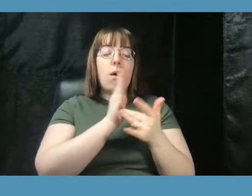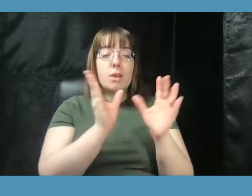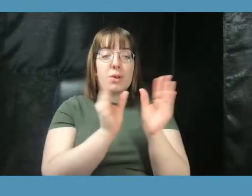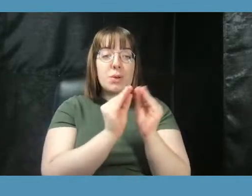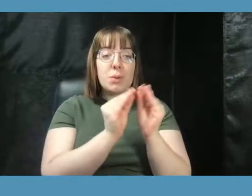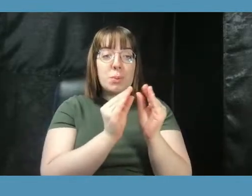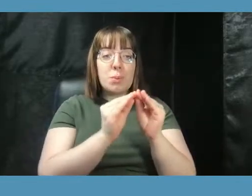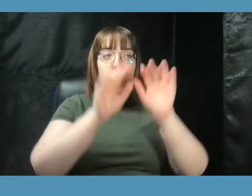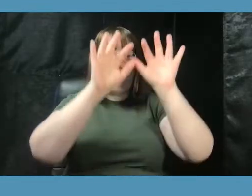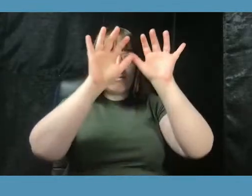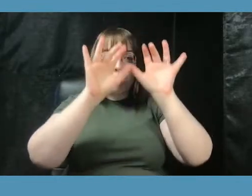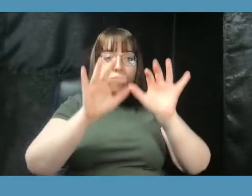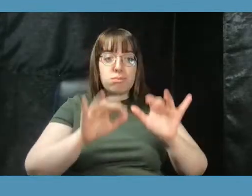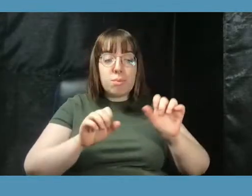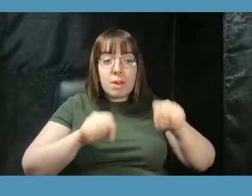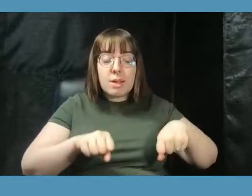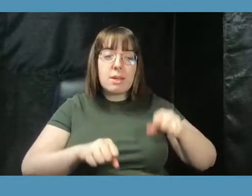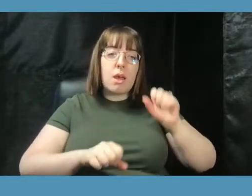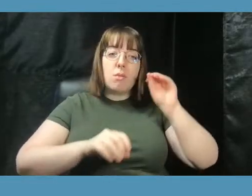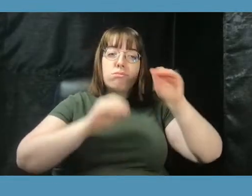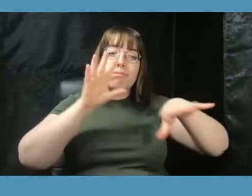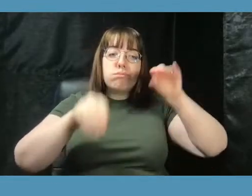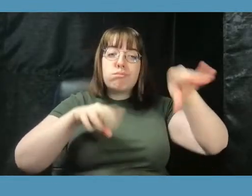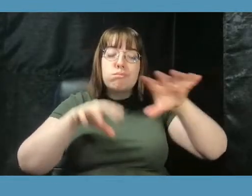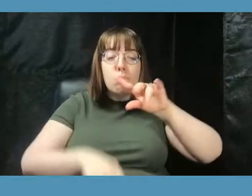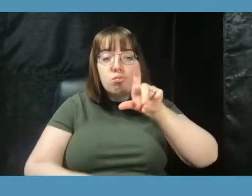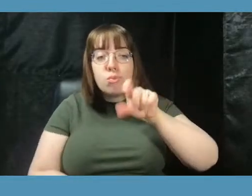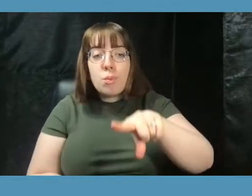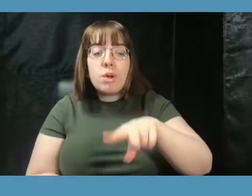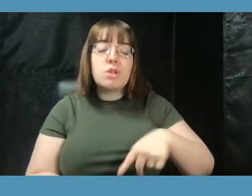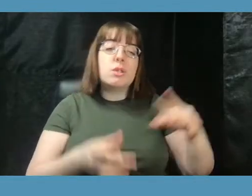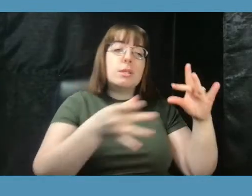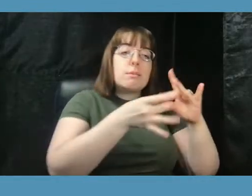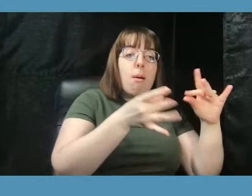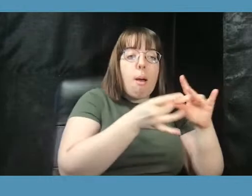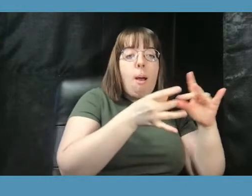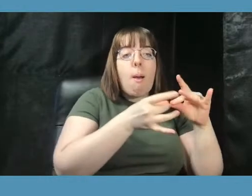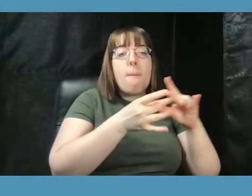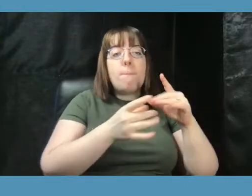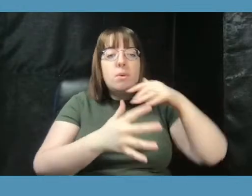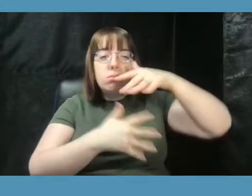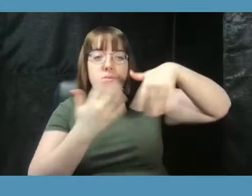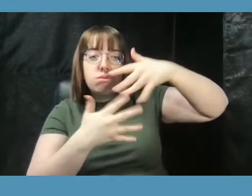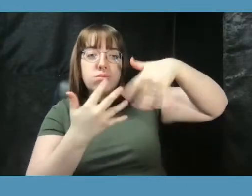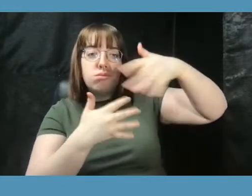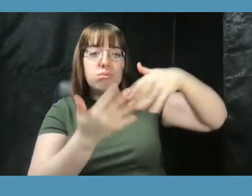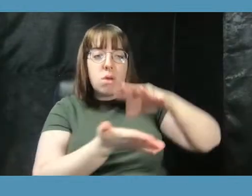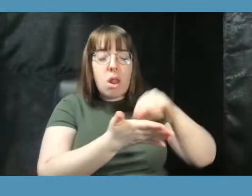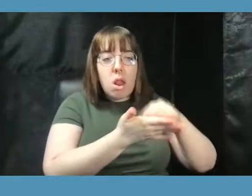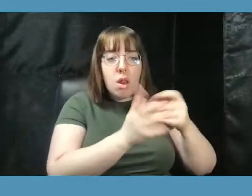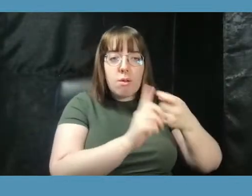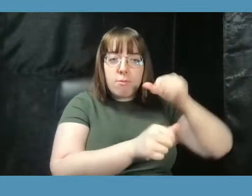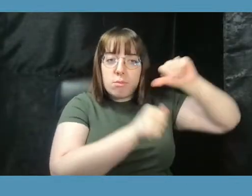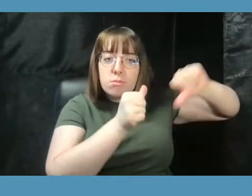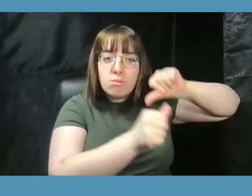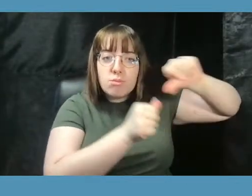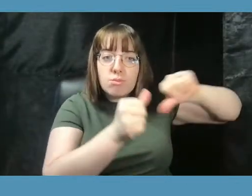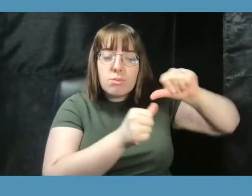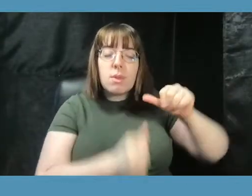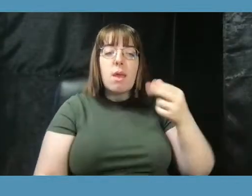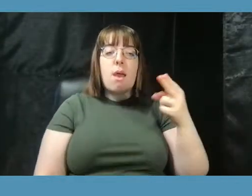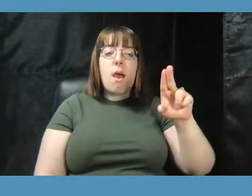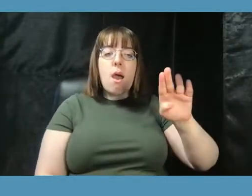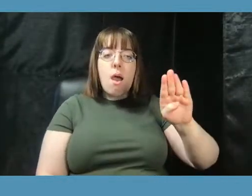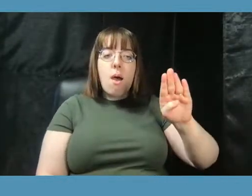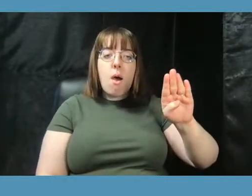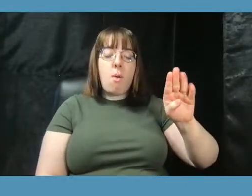questions, posting answers, and connecting with your fellow museum practitioners on the Museum Learning Hub website, which you can